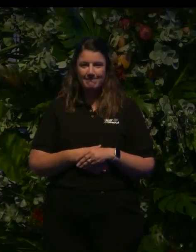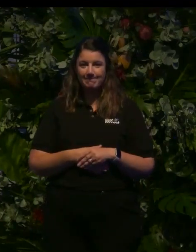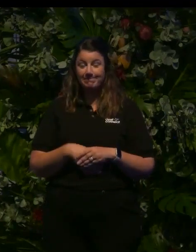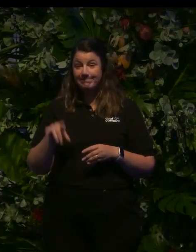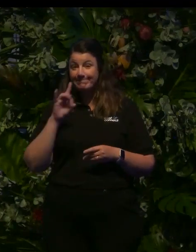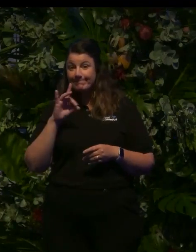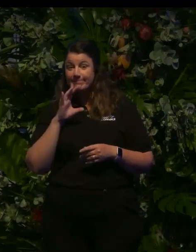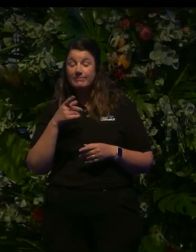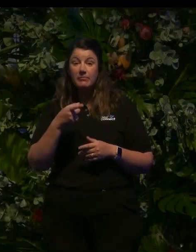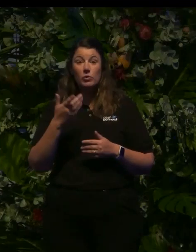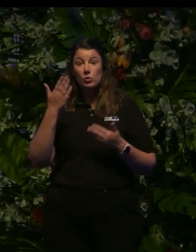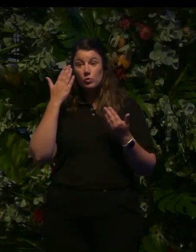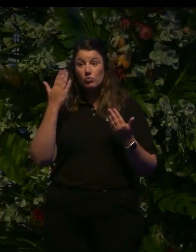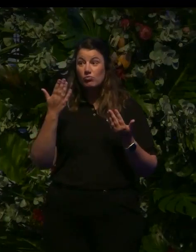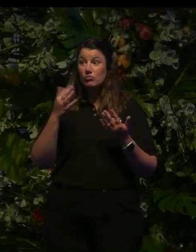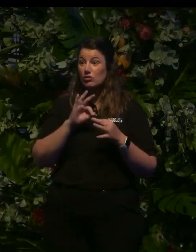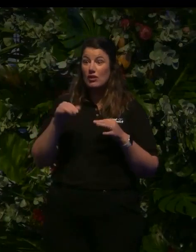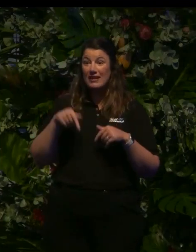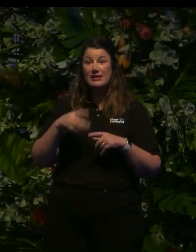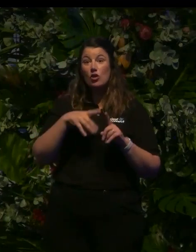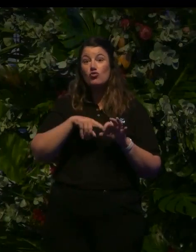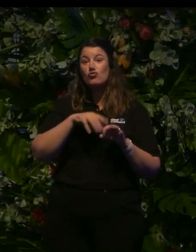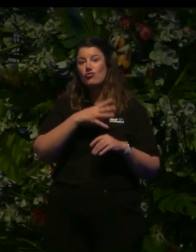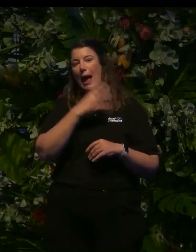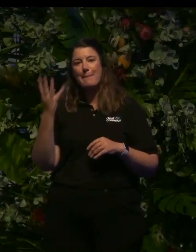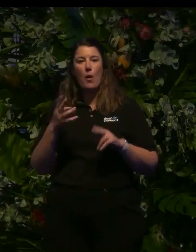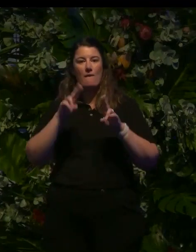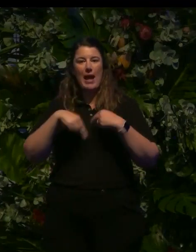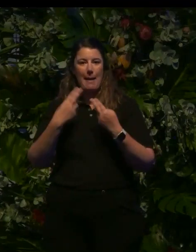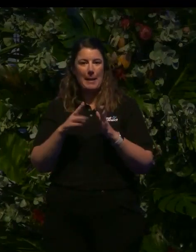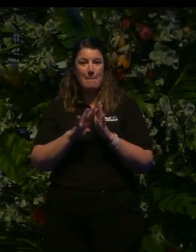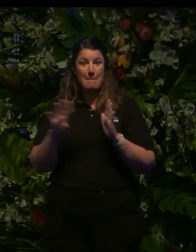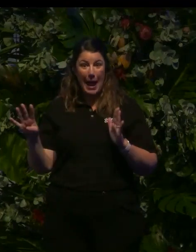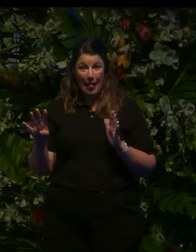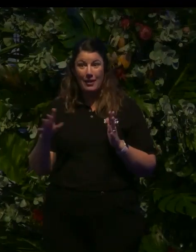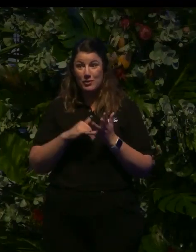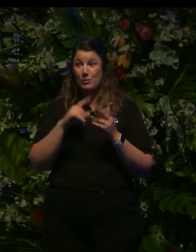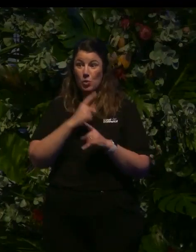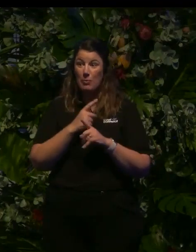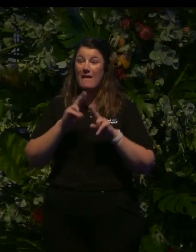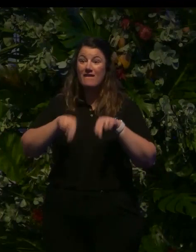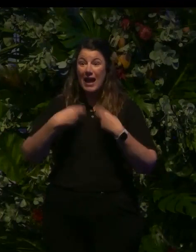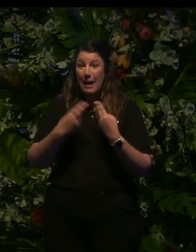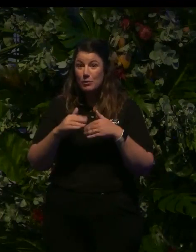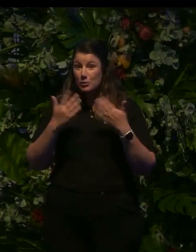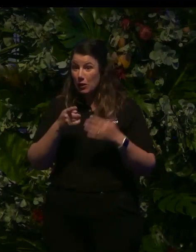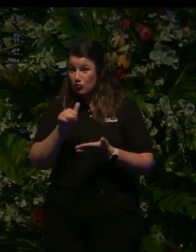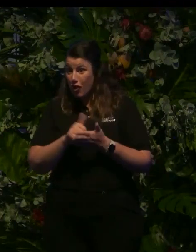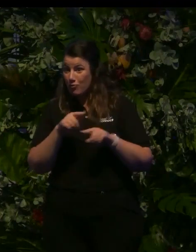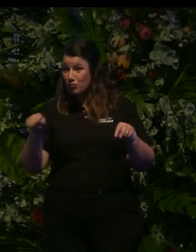in case you might not be in the right room, this is the Rainbow Families panel. So we're going to be talking about families today,